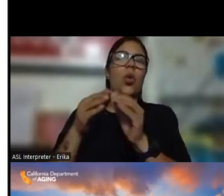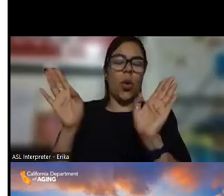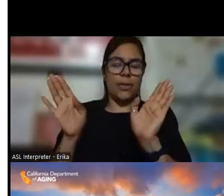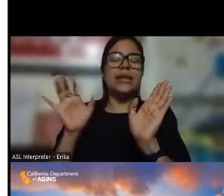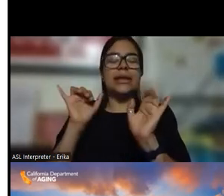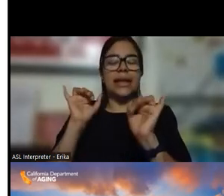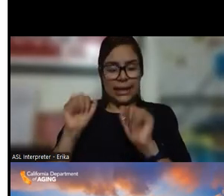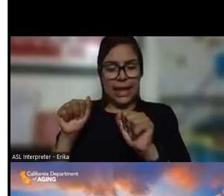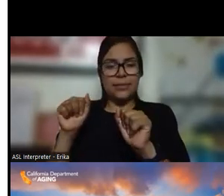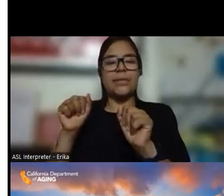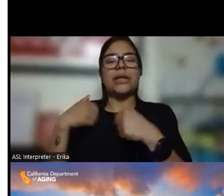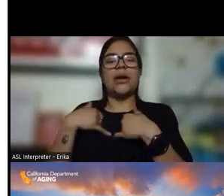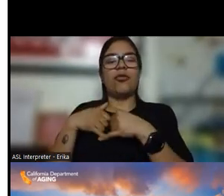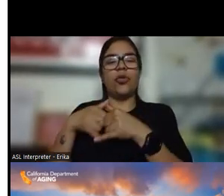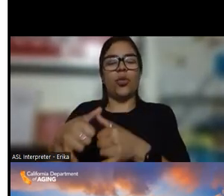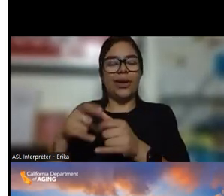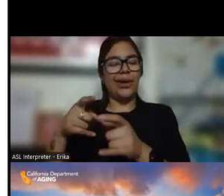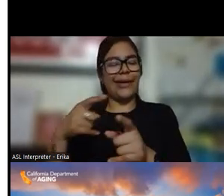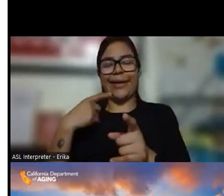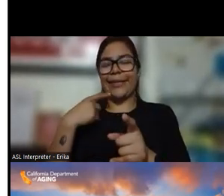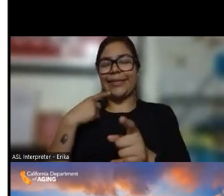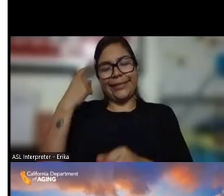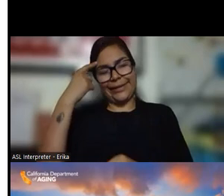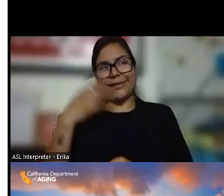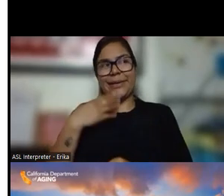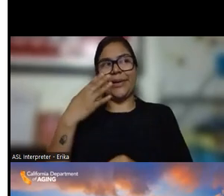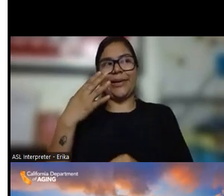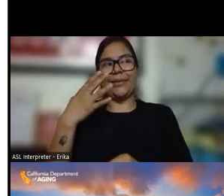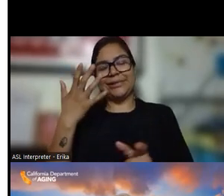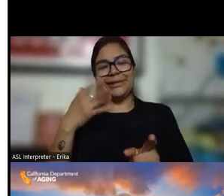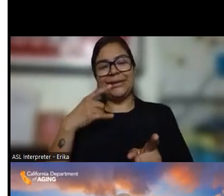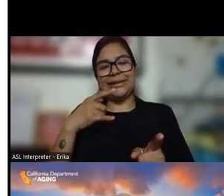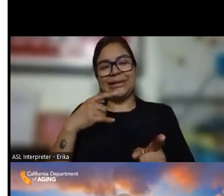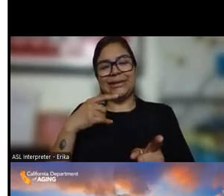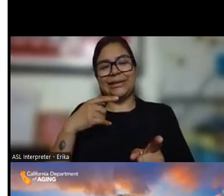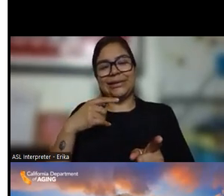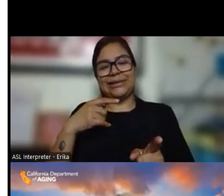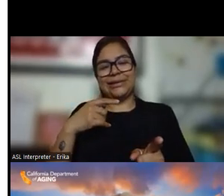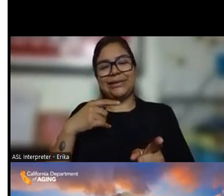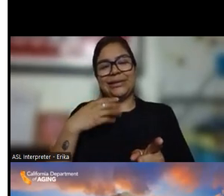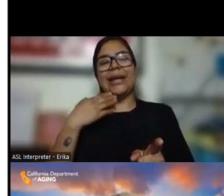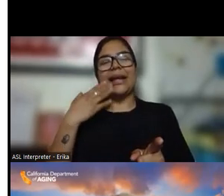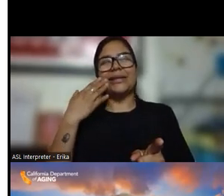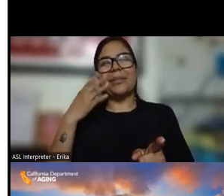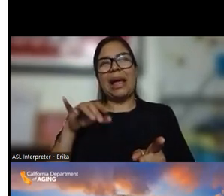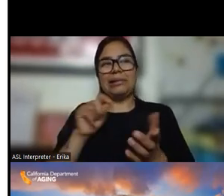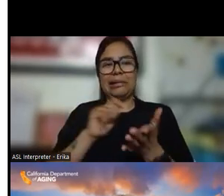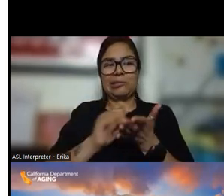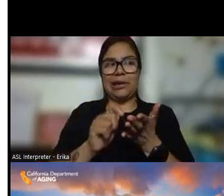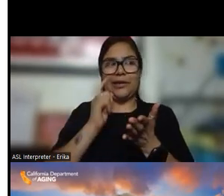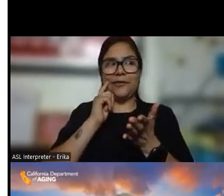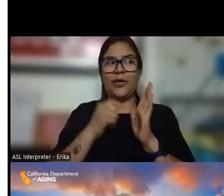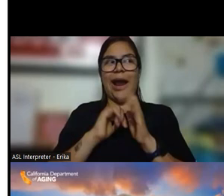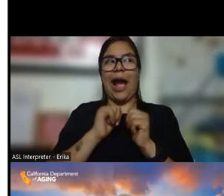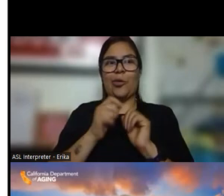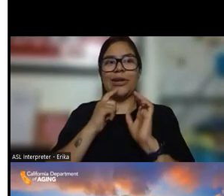award. Unfortunately, the way it's written, which I think is such a cool concept, would be to do one that's specific to LGBTQ older adults or another